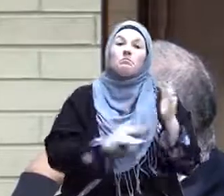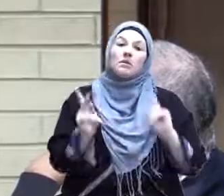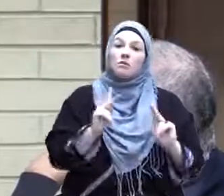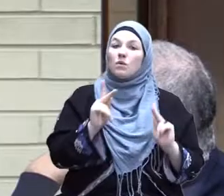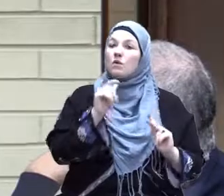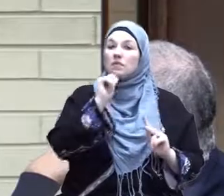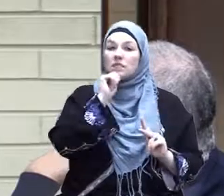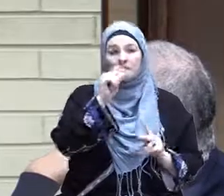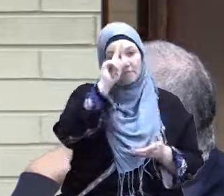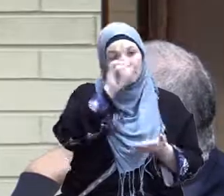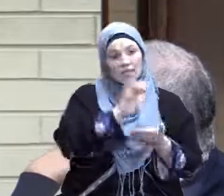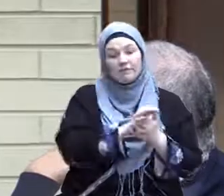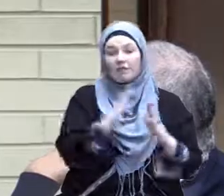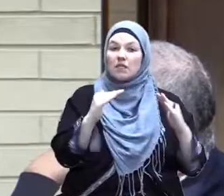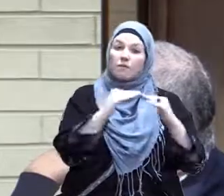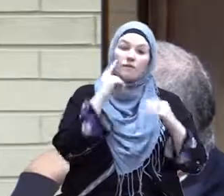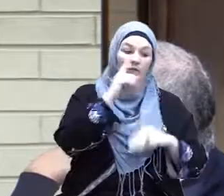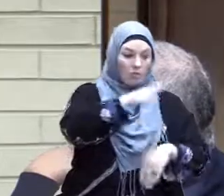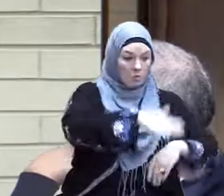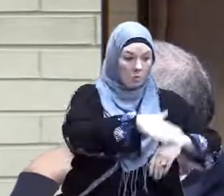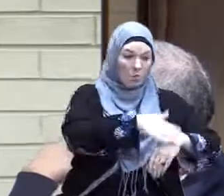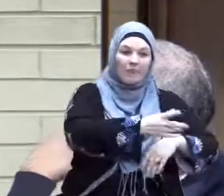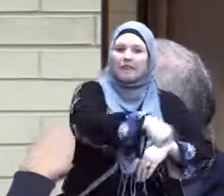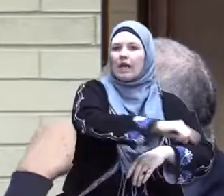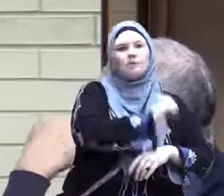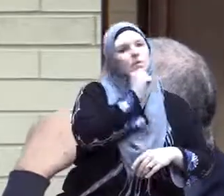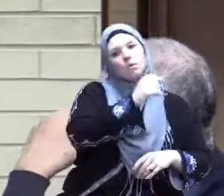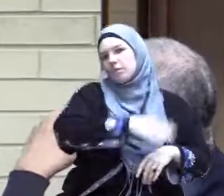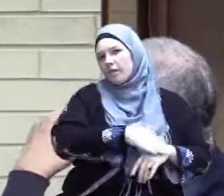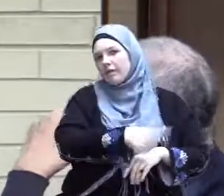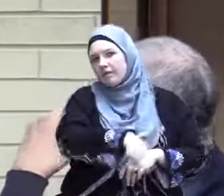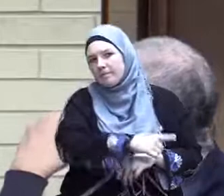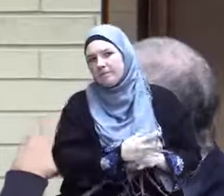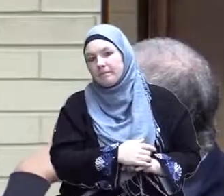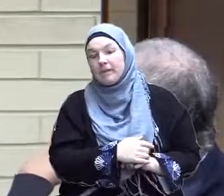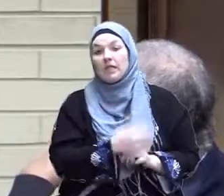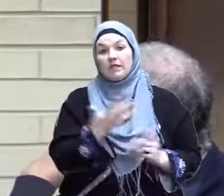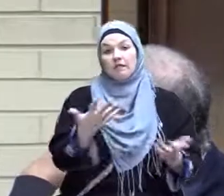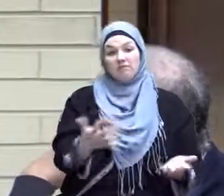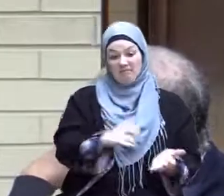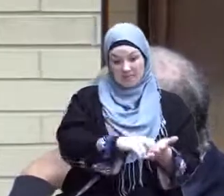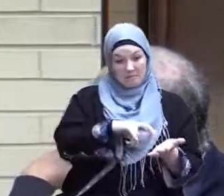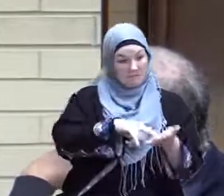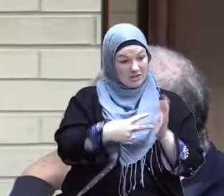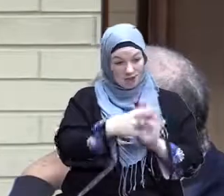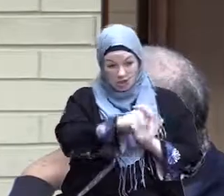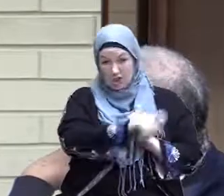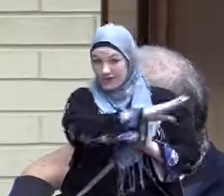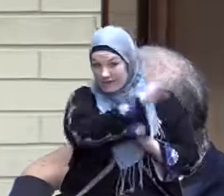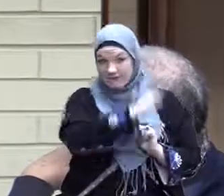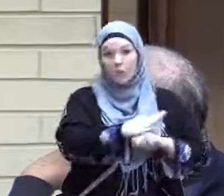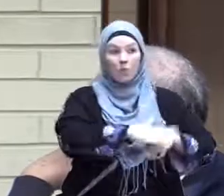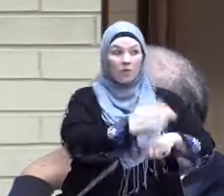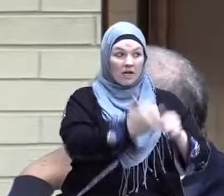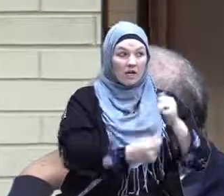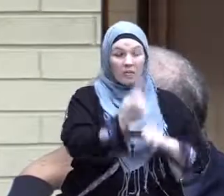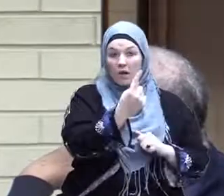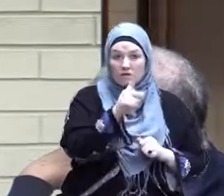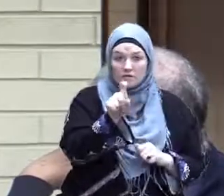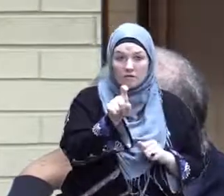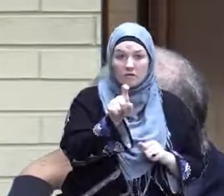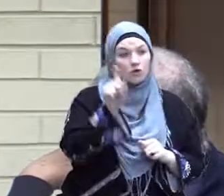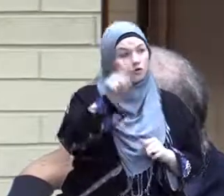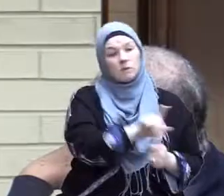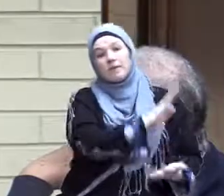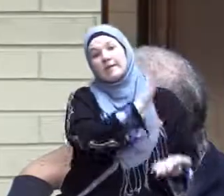disbelieved, it's equal for them whether you warn them or you don't warn them. Does this mean that we should never warn anybody?